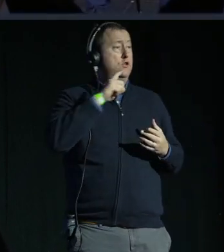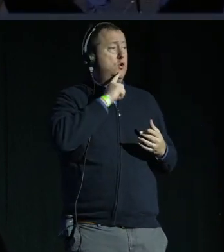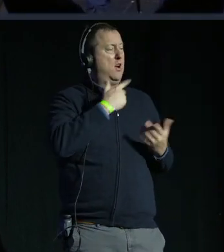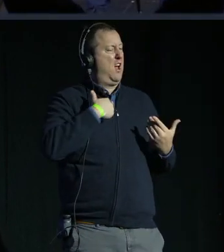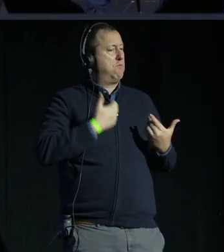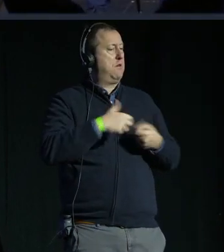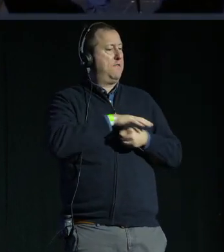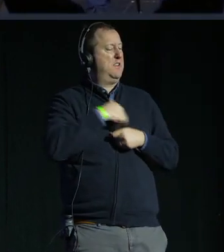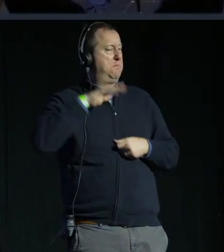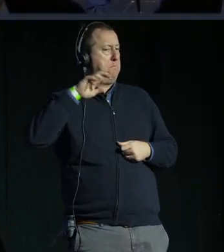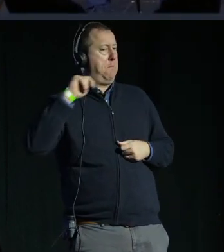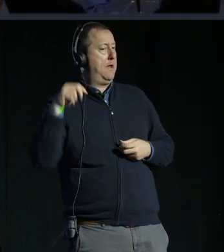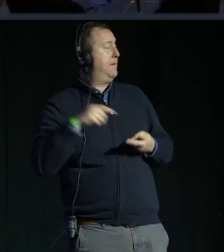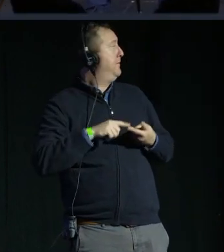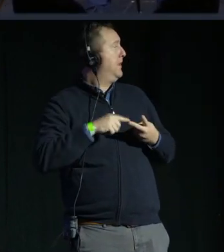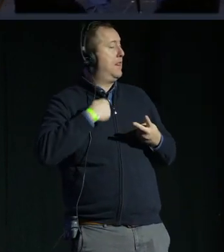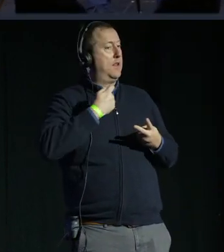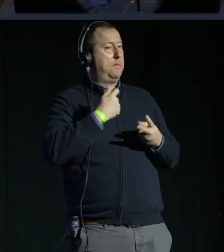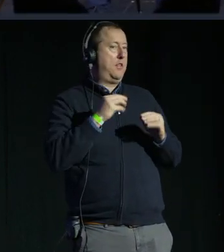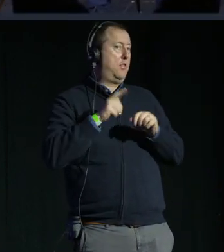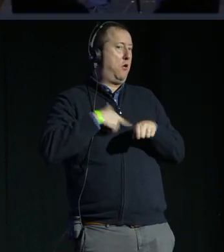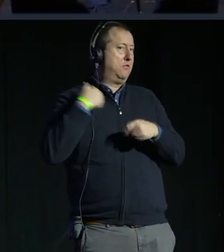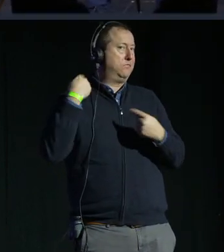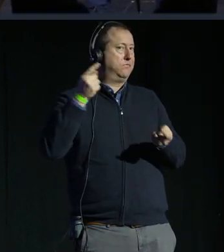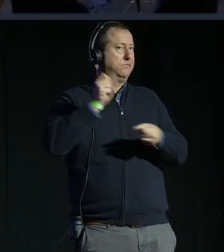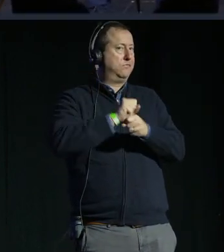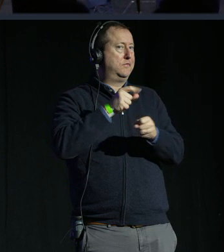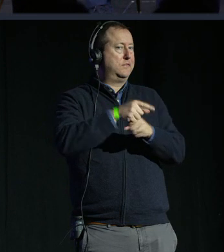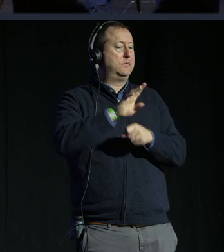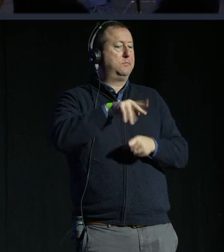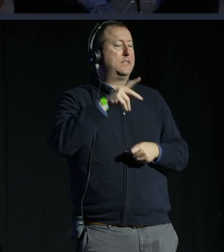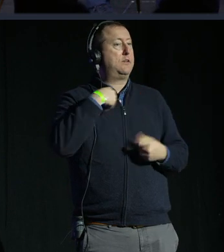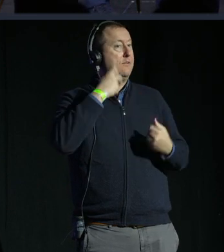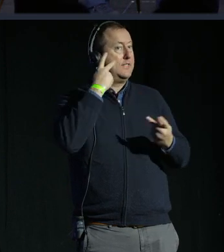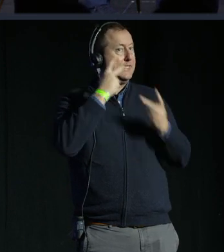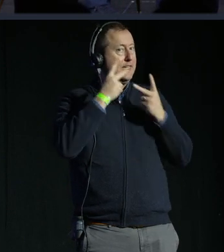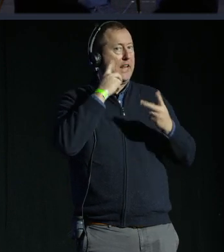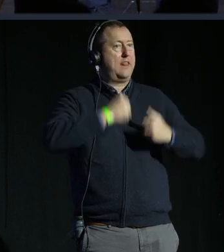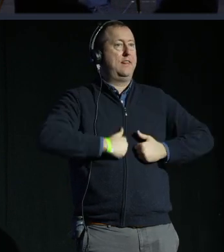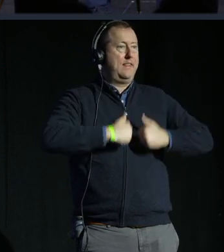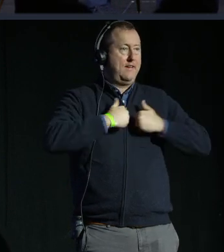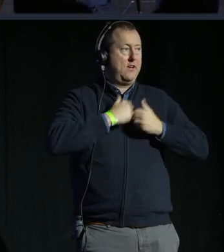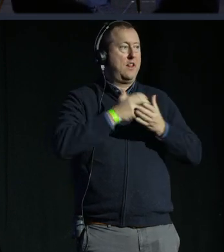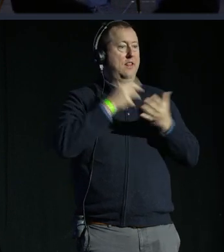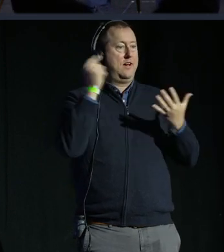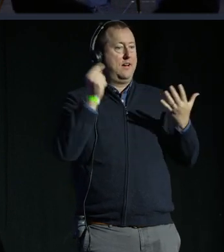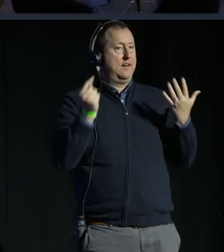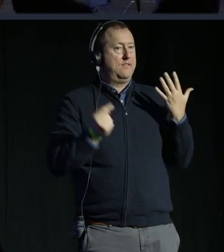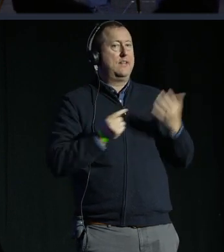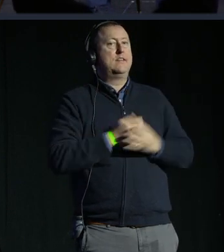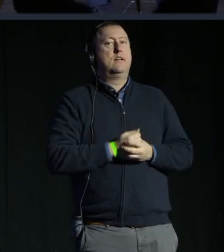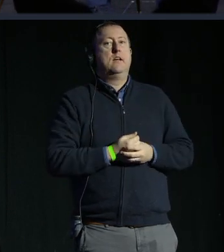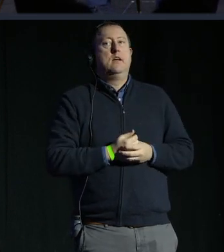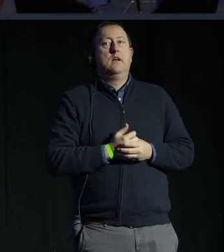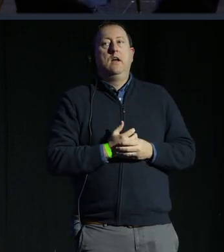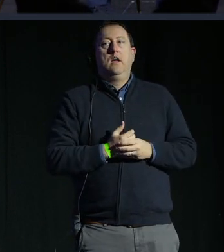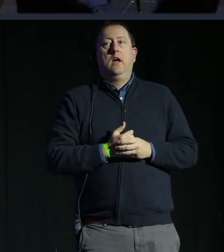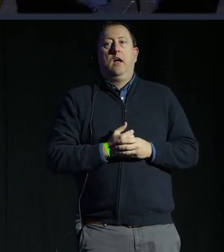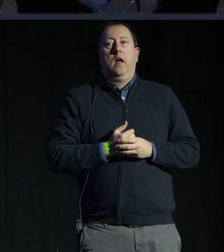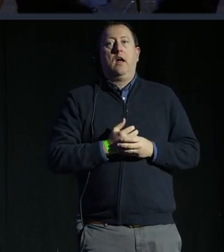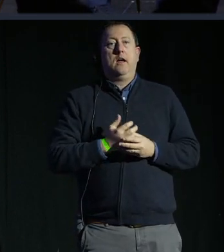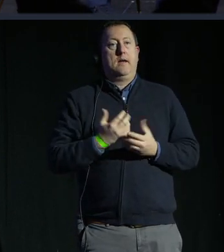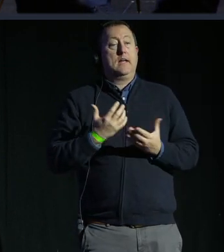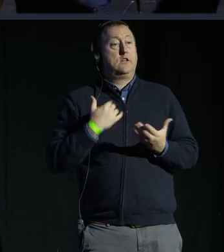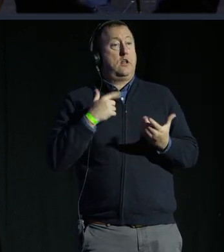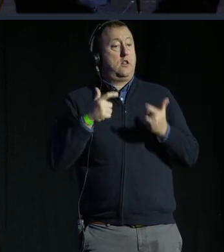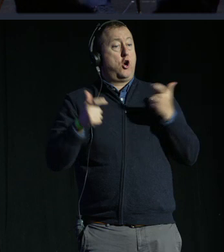cover this. Like I said, a little more tenure than Kaylee at the bank, so I've seen and lived a lot of this while I've been there. You know, as a